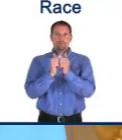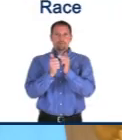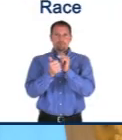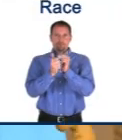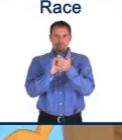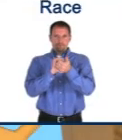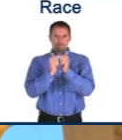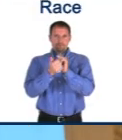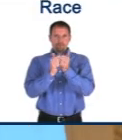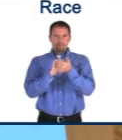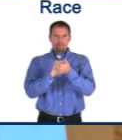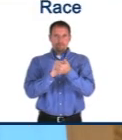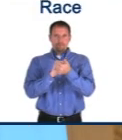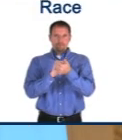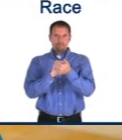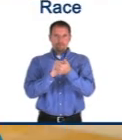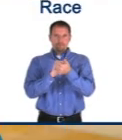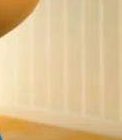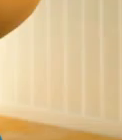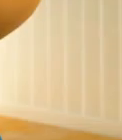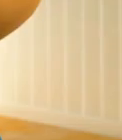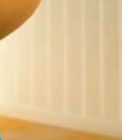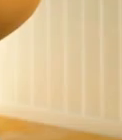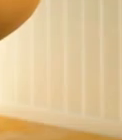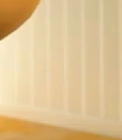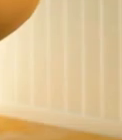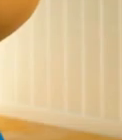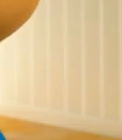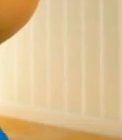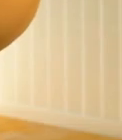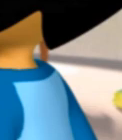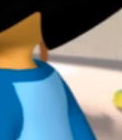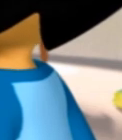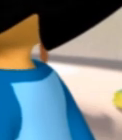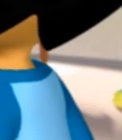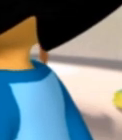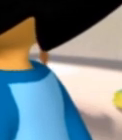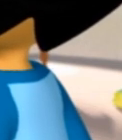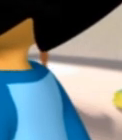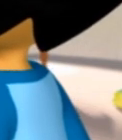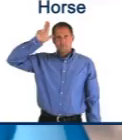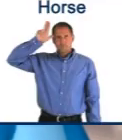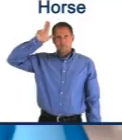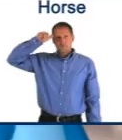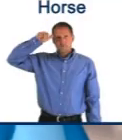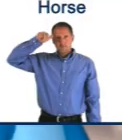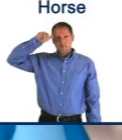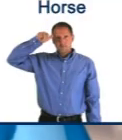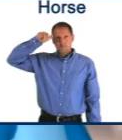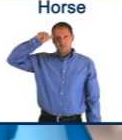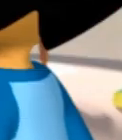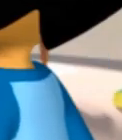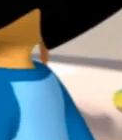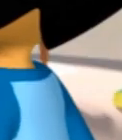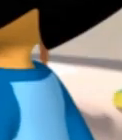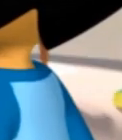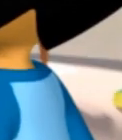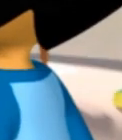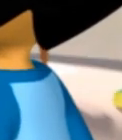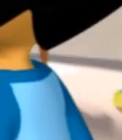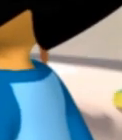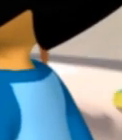would win in a race? Your horse or my race car? Definitely my horse. She eats